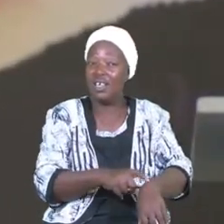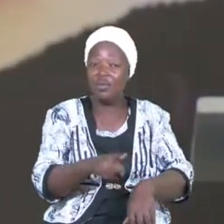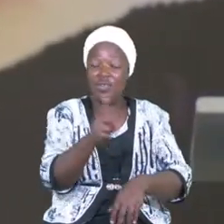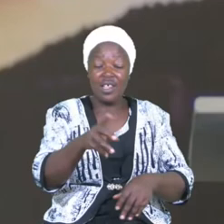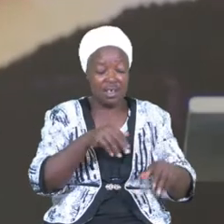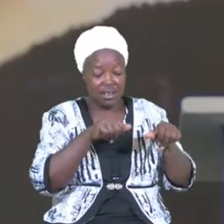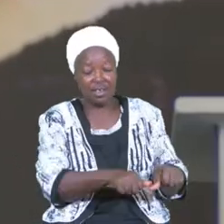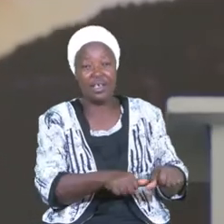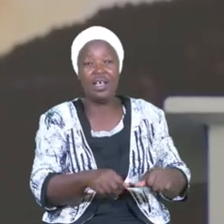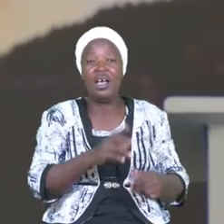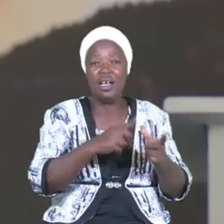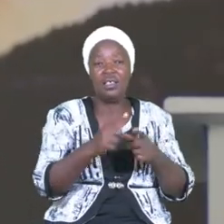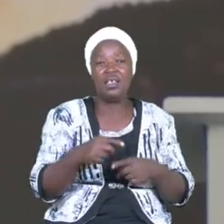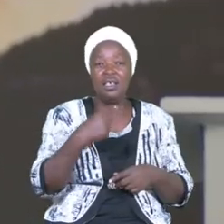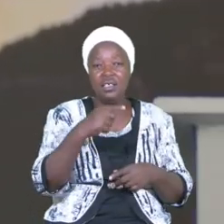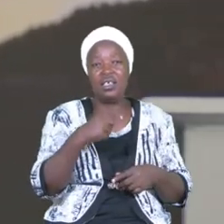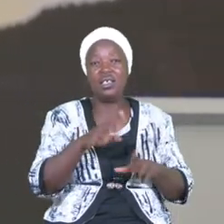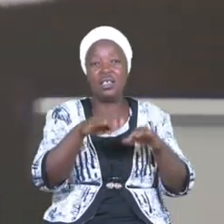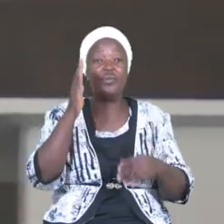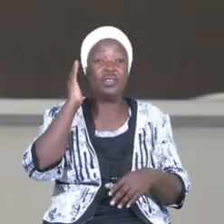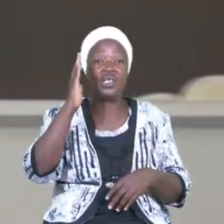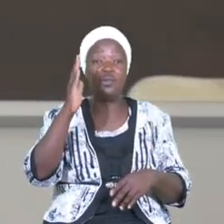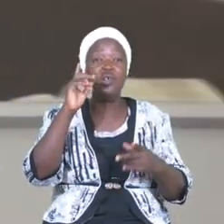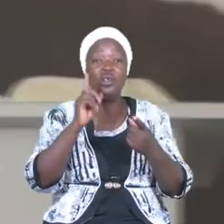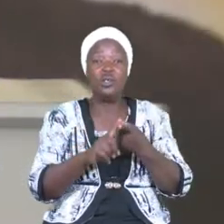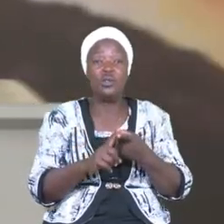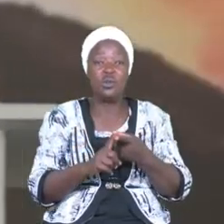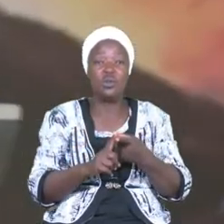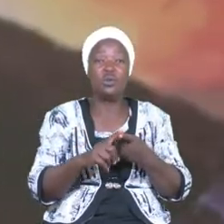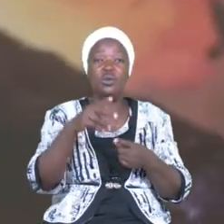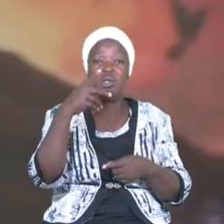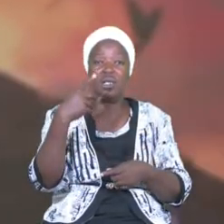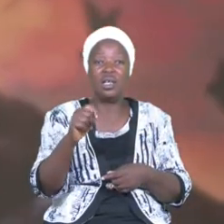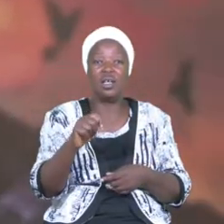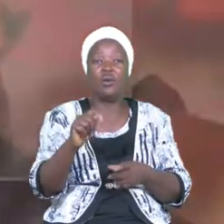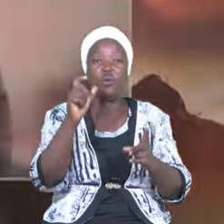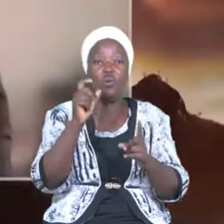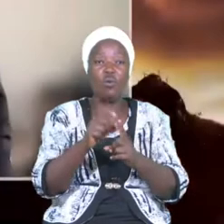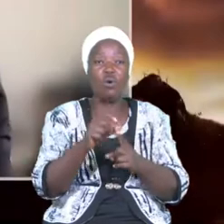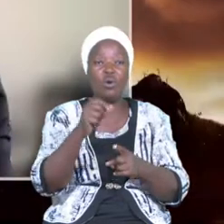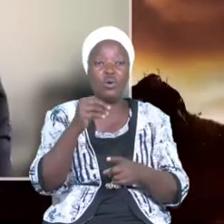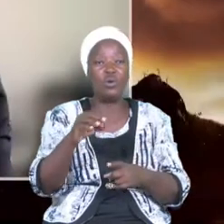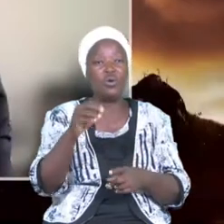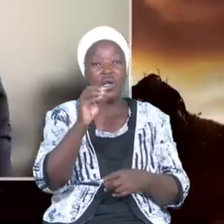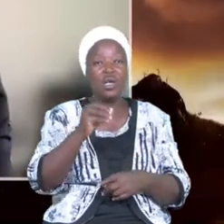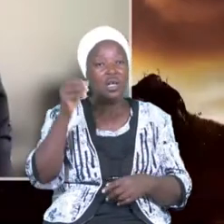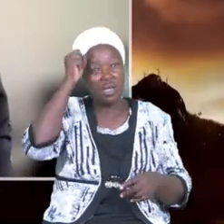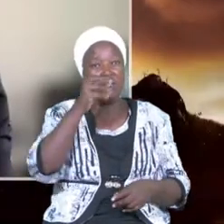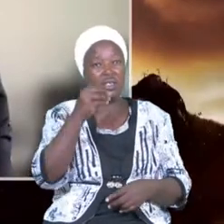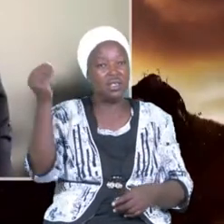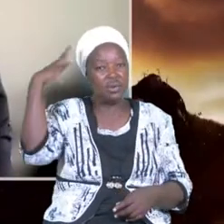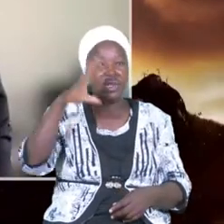he gave testimony unto the word of his grace, and granted